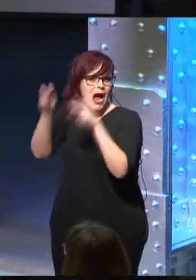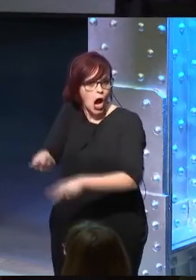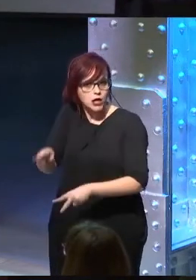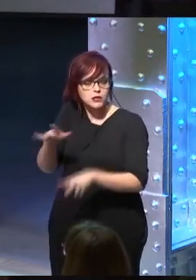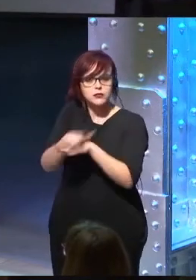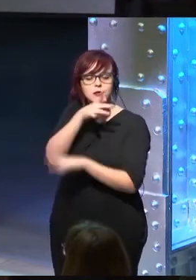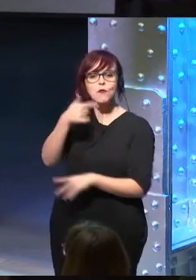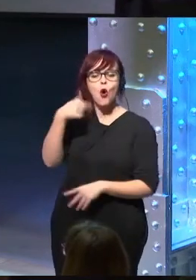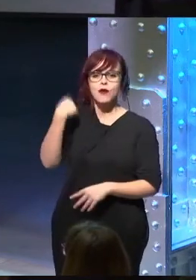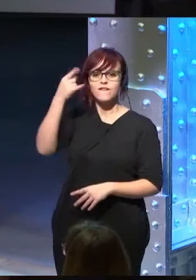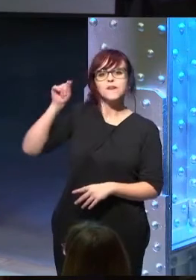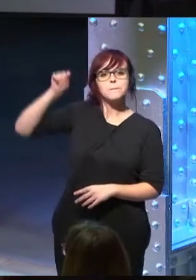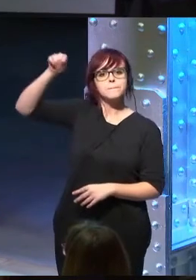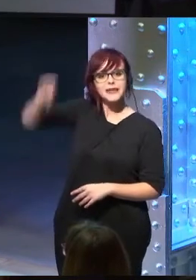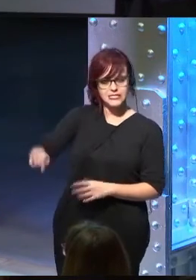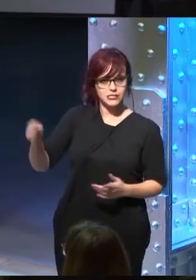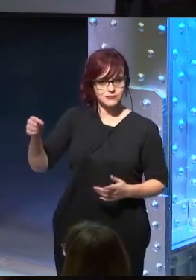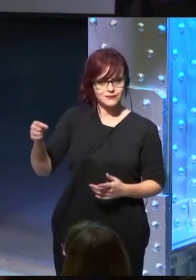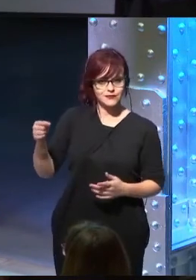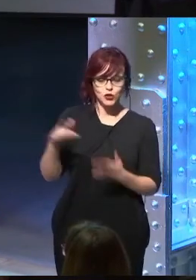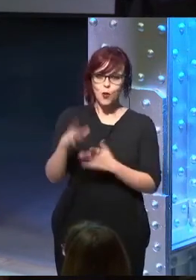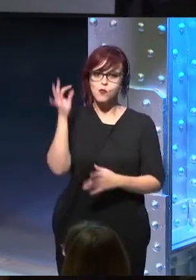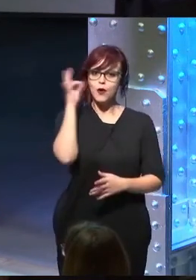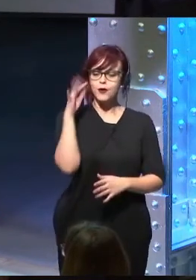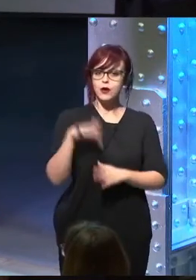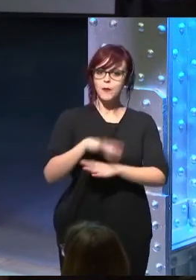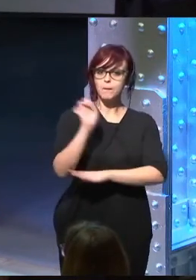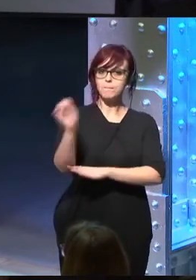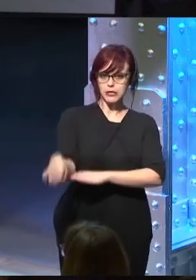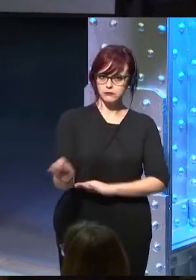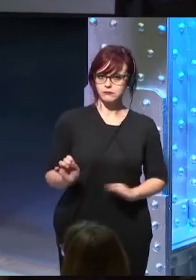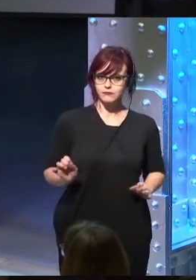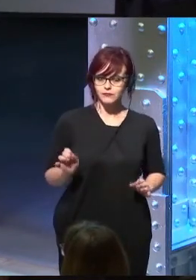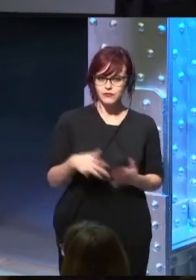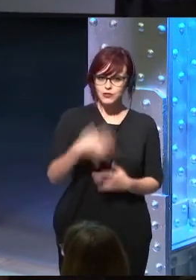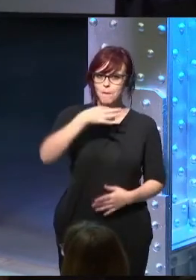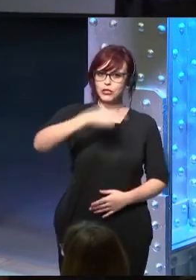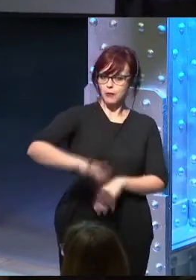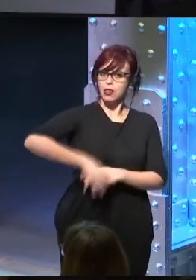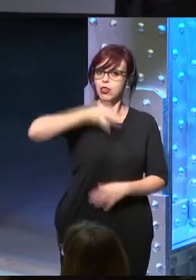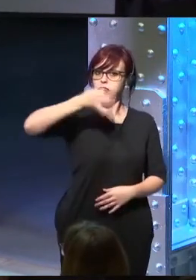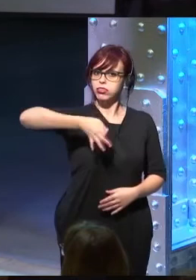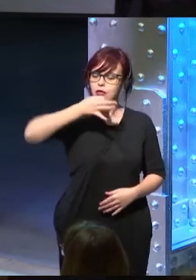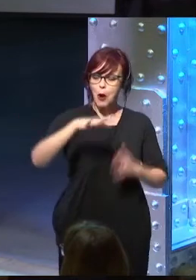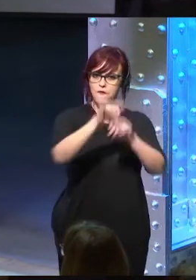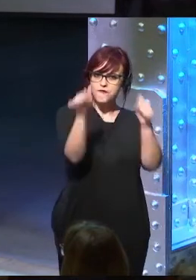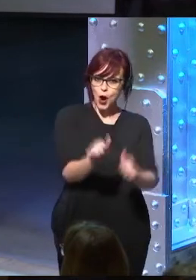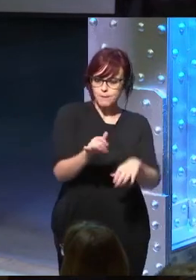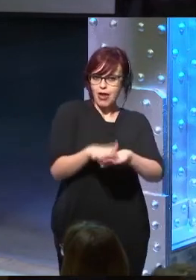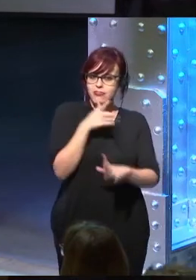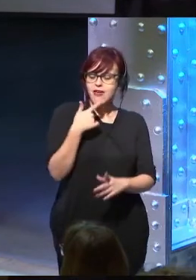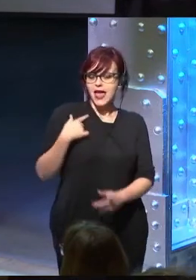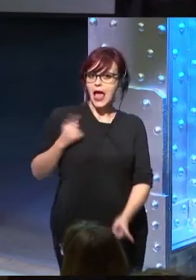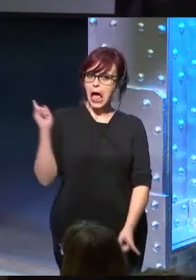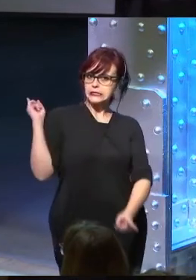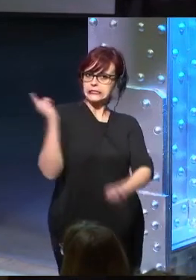the adornments of her hair to pierce the tongue of the male orator. I'll just put you a rather